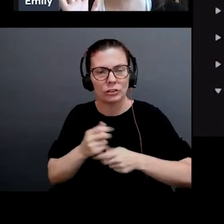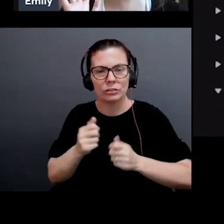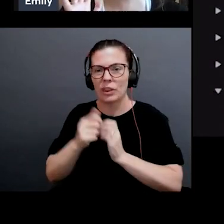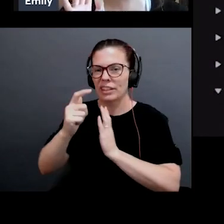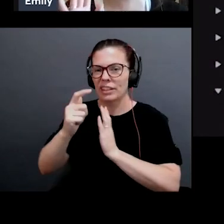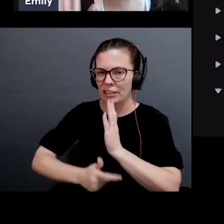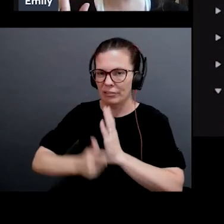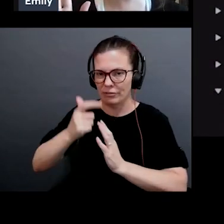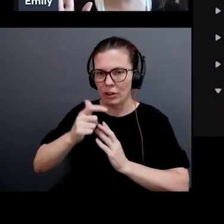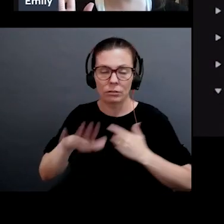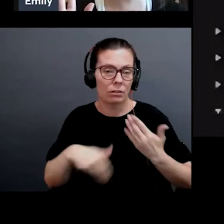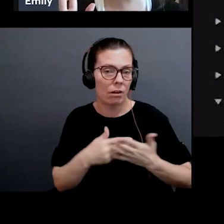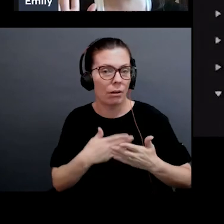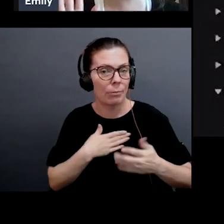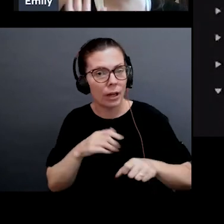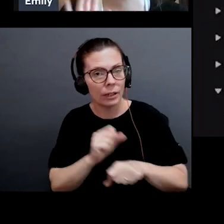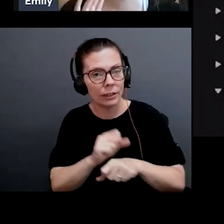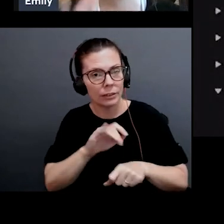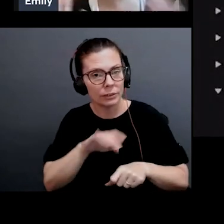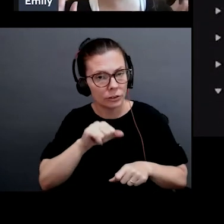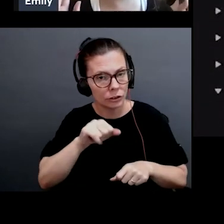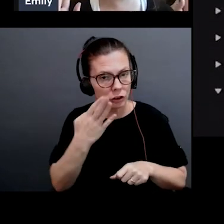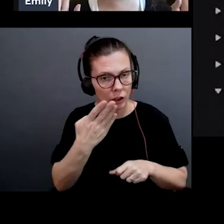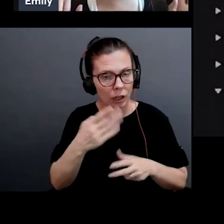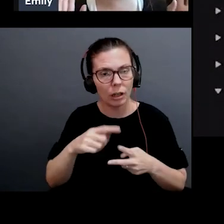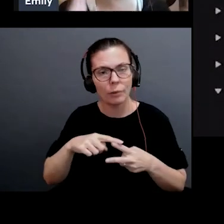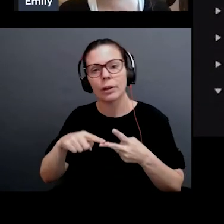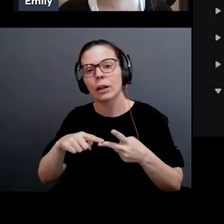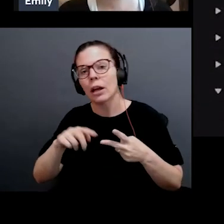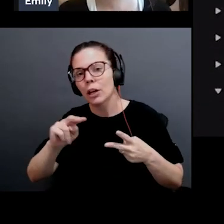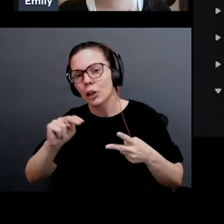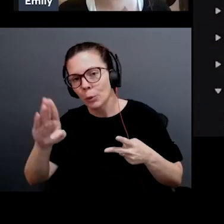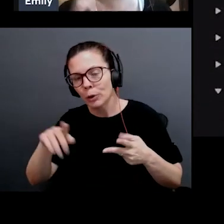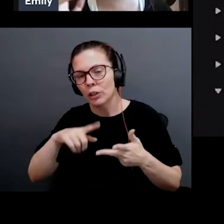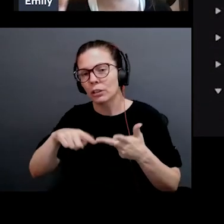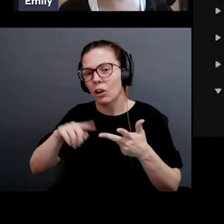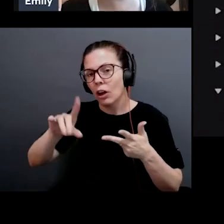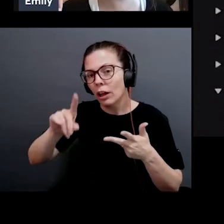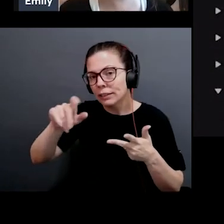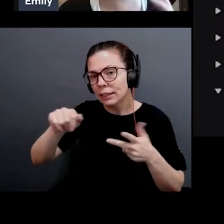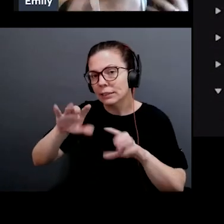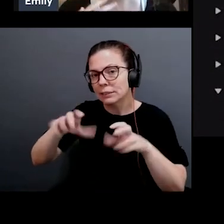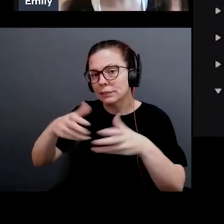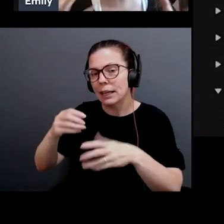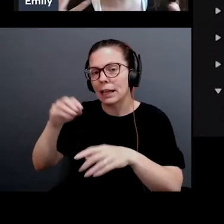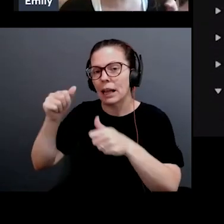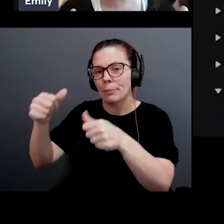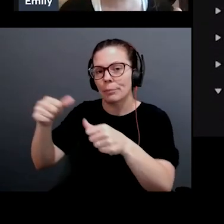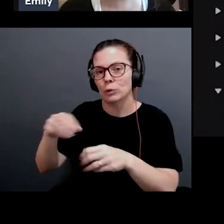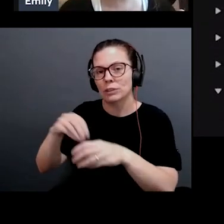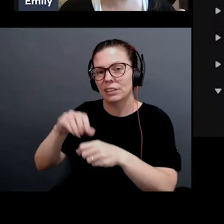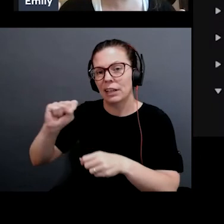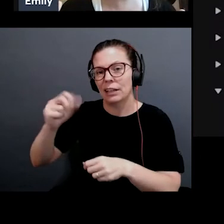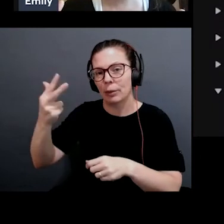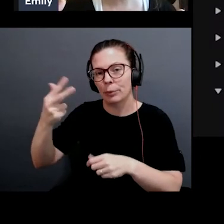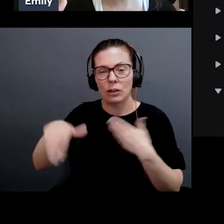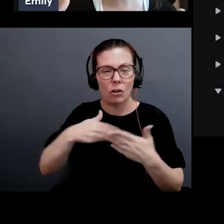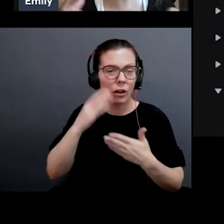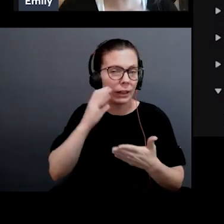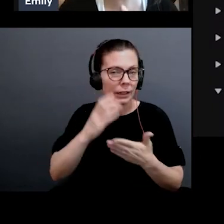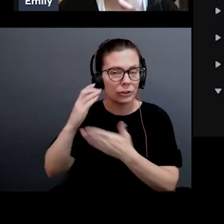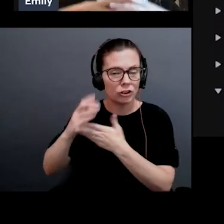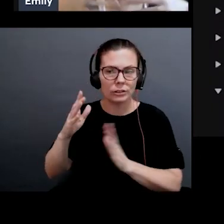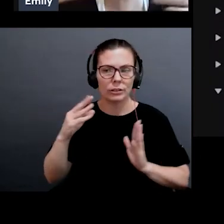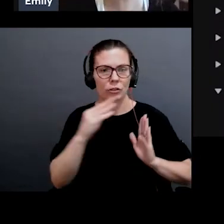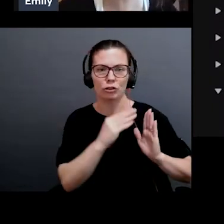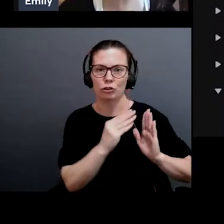I run, every notebook I touch, every data set that I post in S3, every image I use, all of that is tracked. And